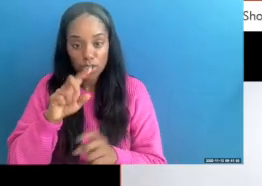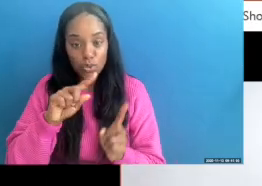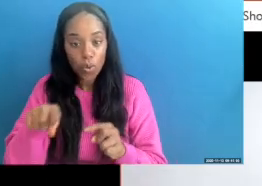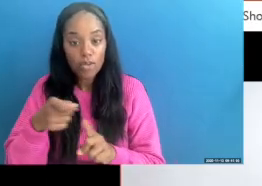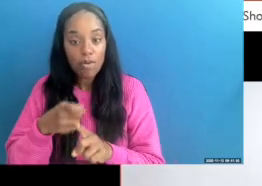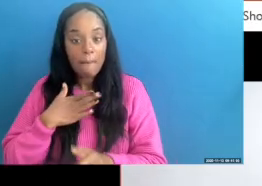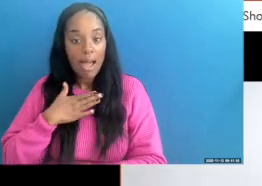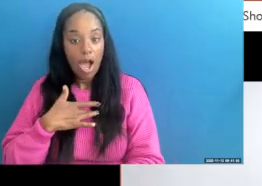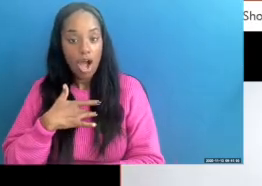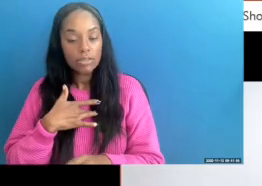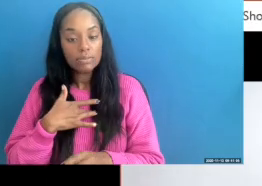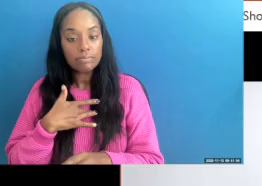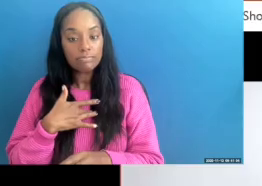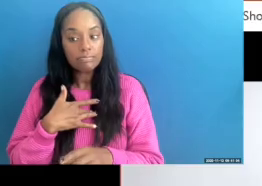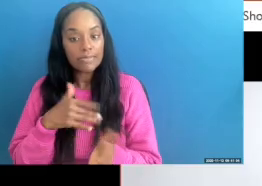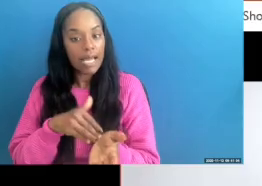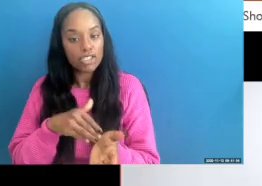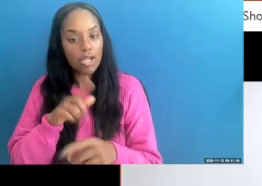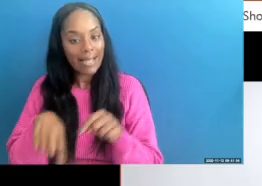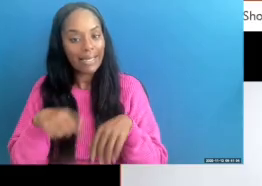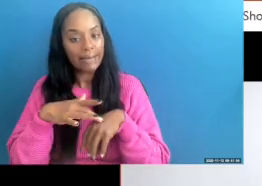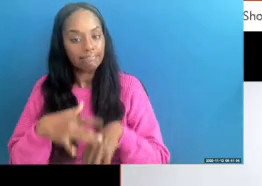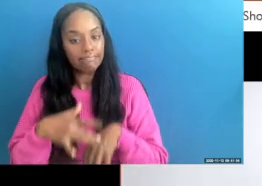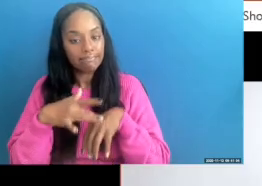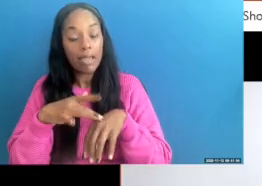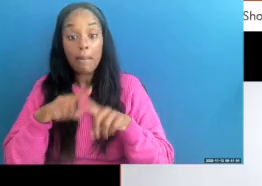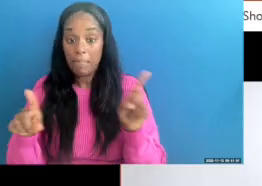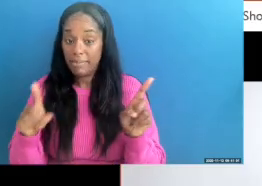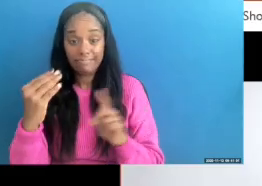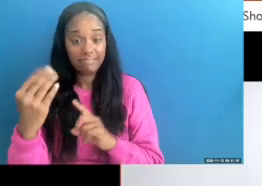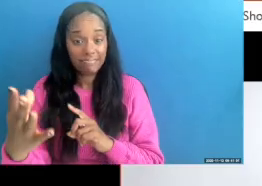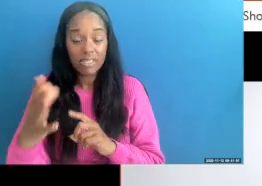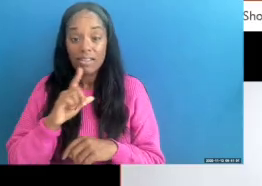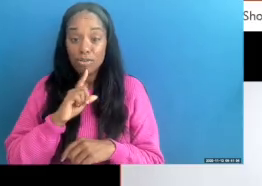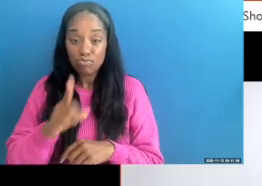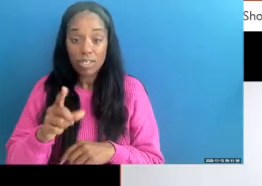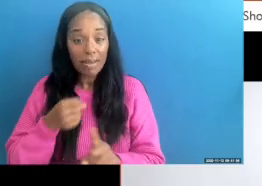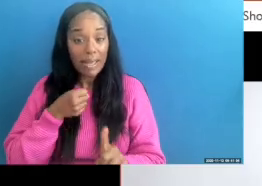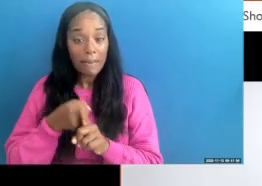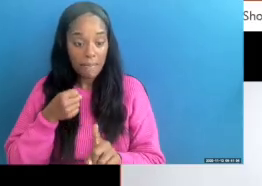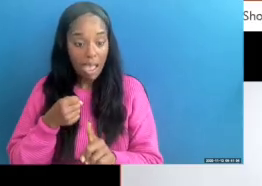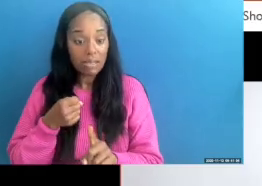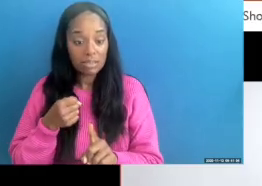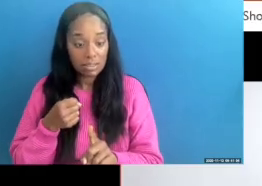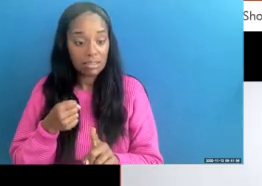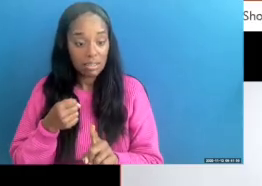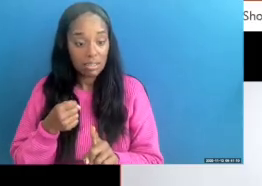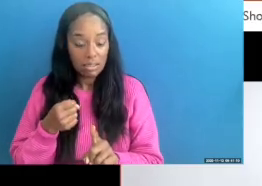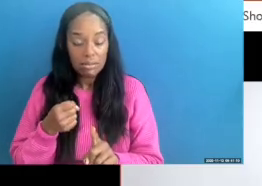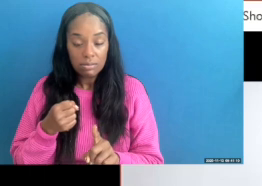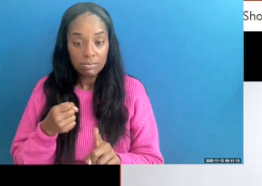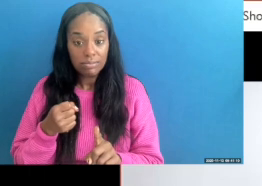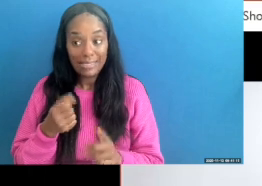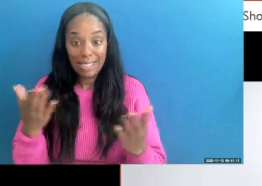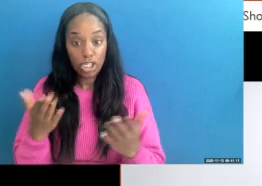dwell on them, so I won't. But there are real impacts to breathers in the state of California that people need to